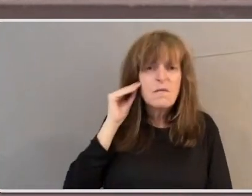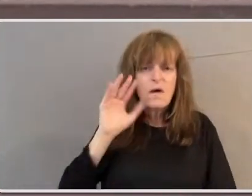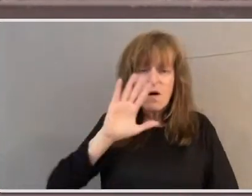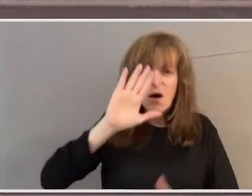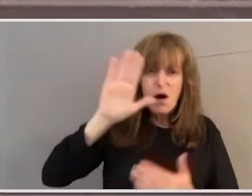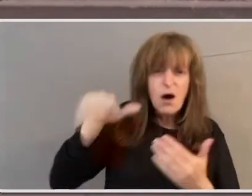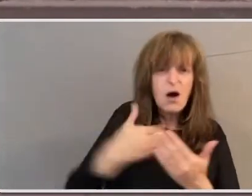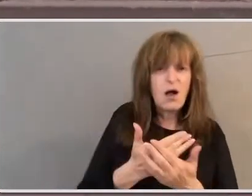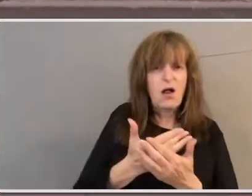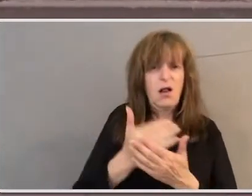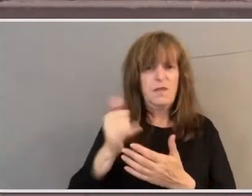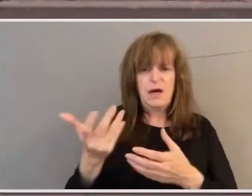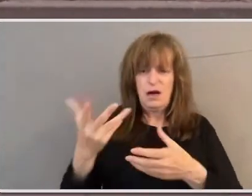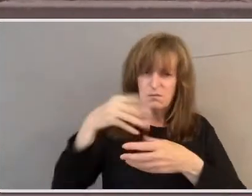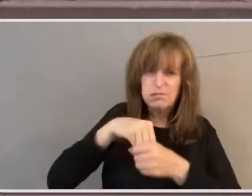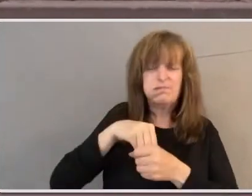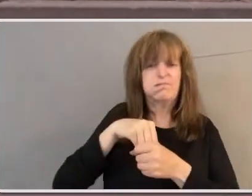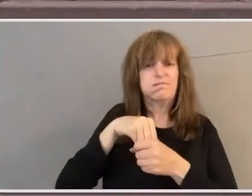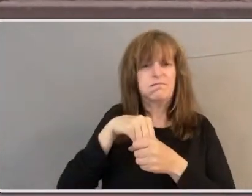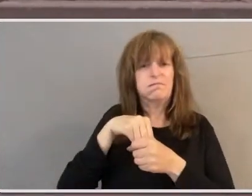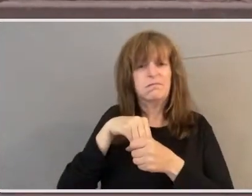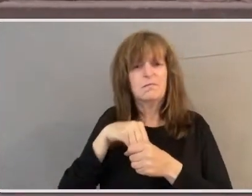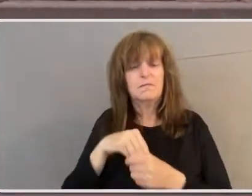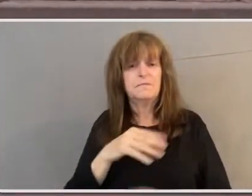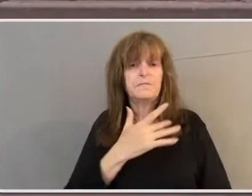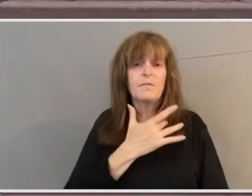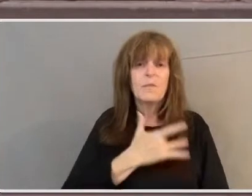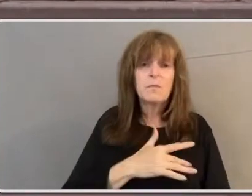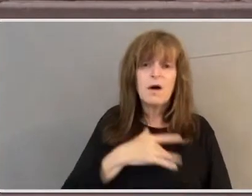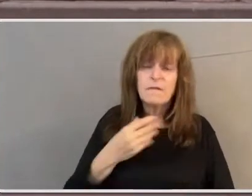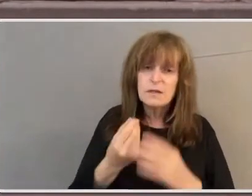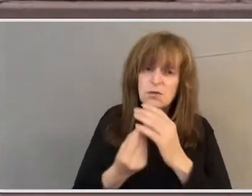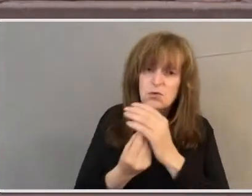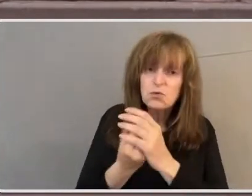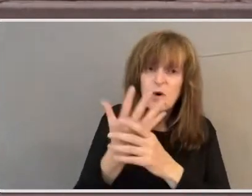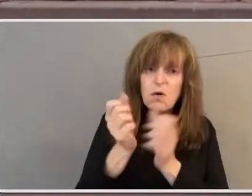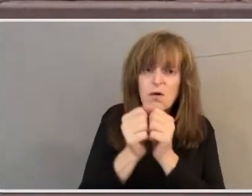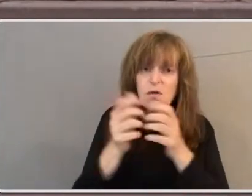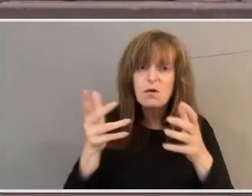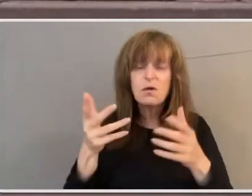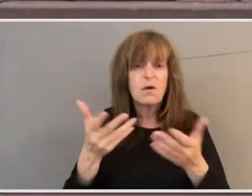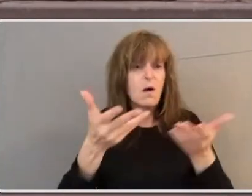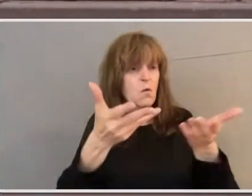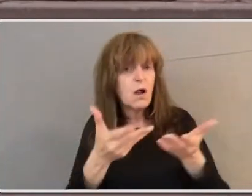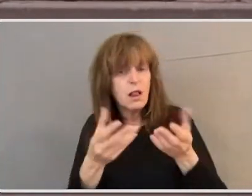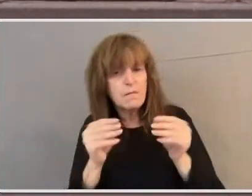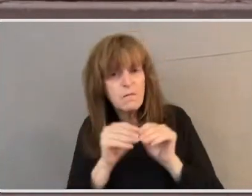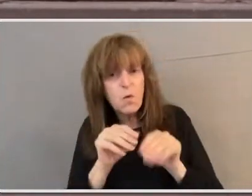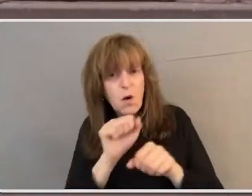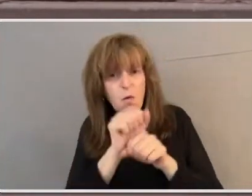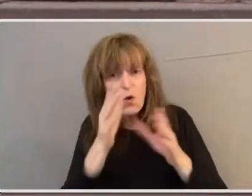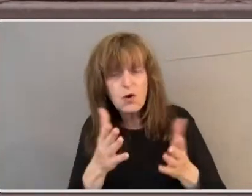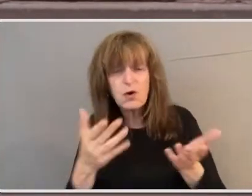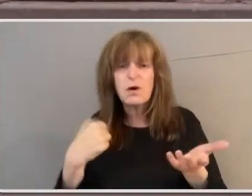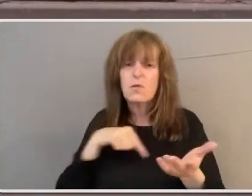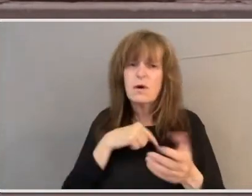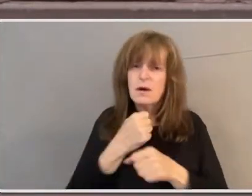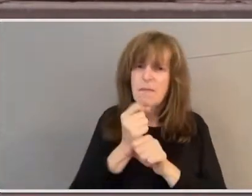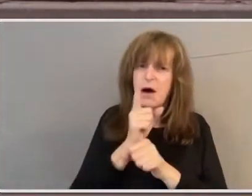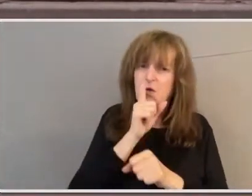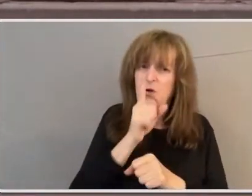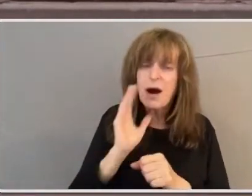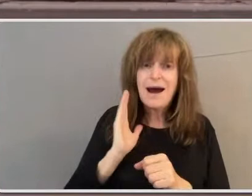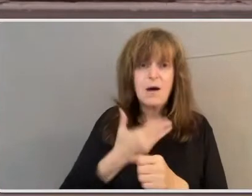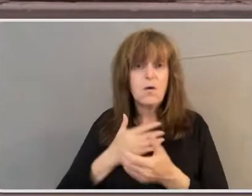as our province grows, as we welcome more workers, we need to ensure our communities keep pace with